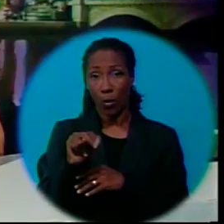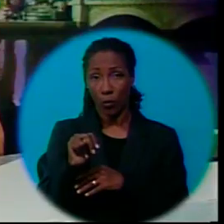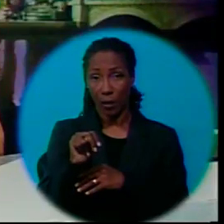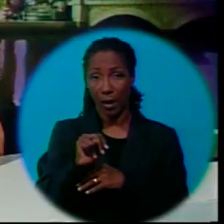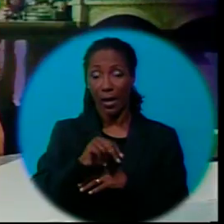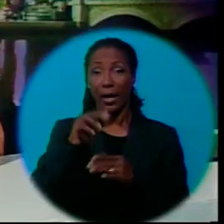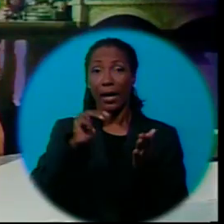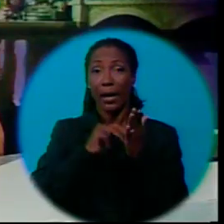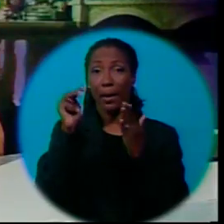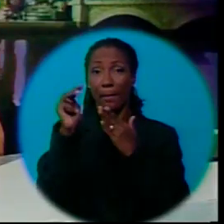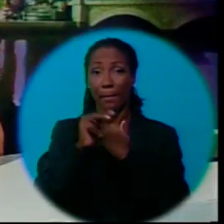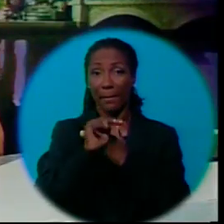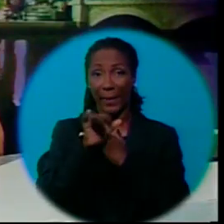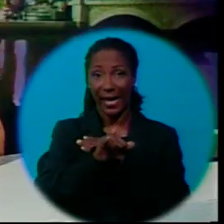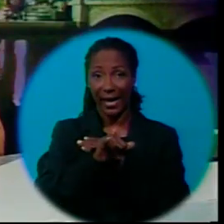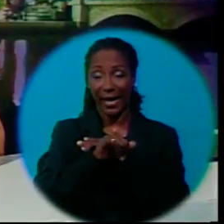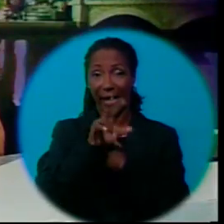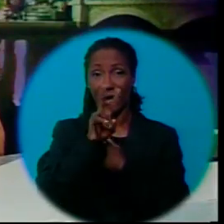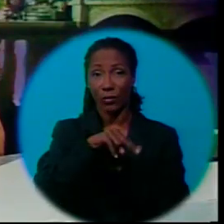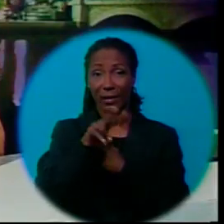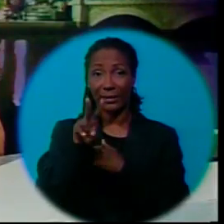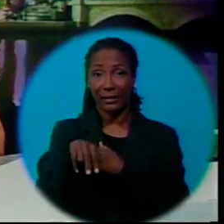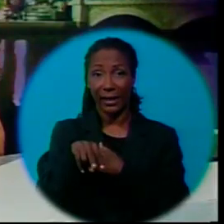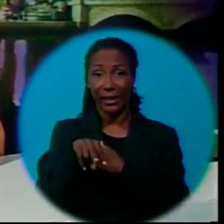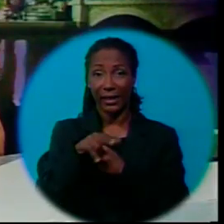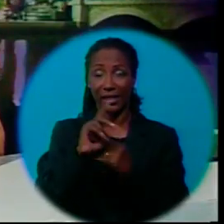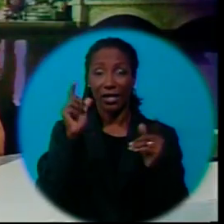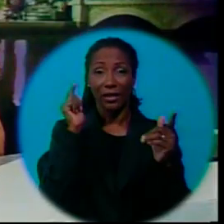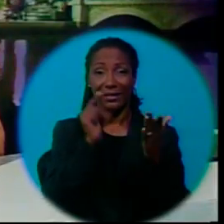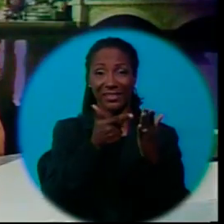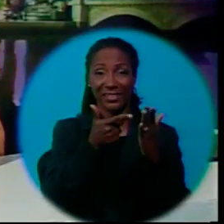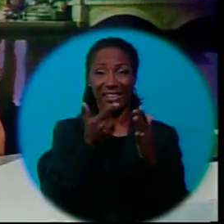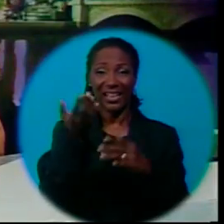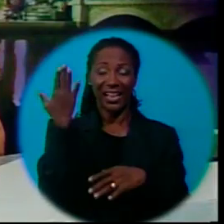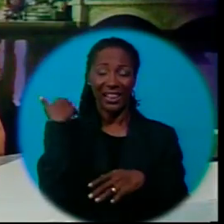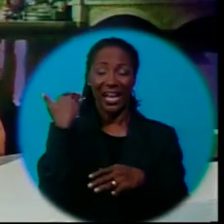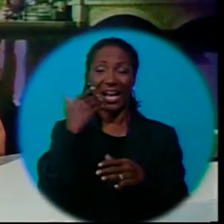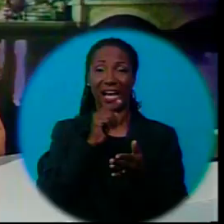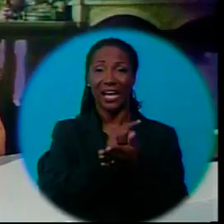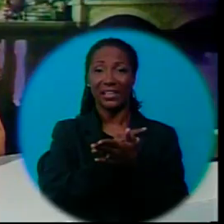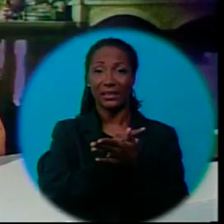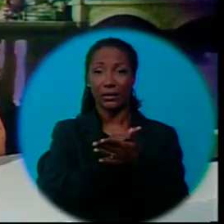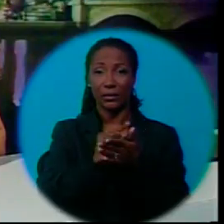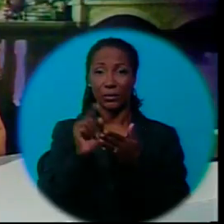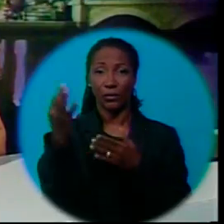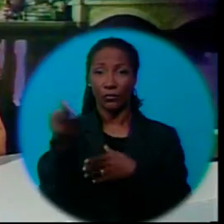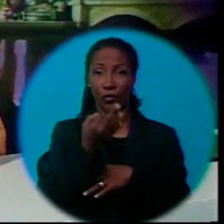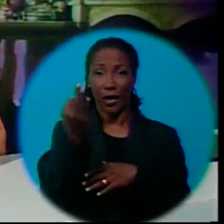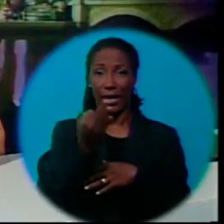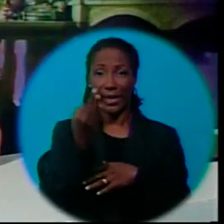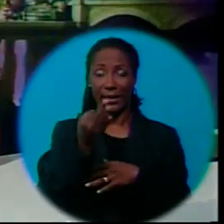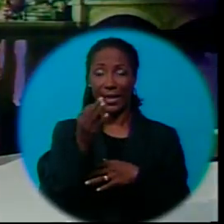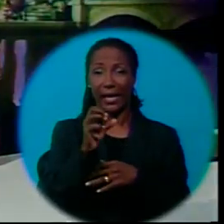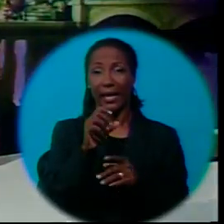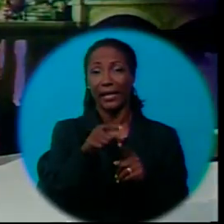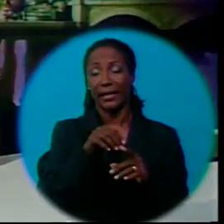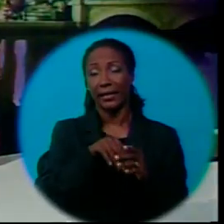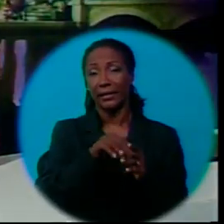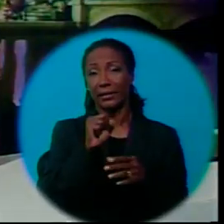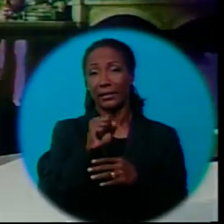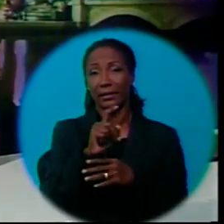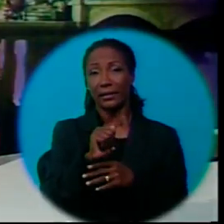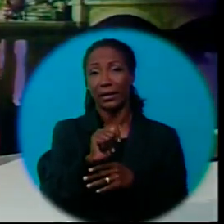reportedly shot dead last Friday evening around a quarter to five during an altercation at Broomfield Road in the same parish